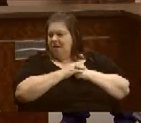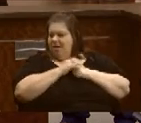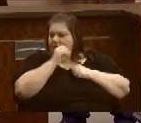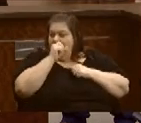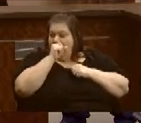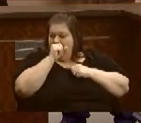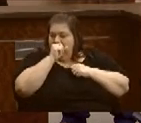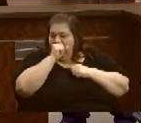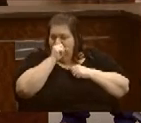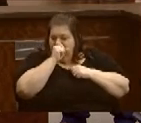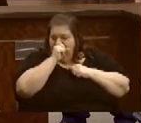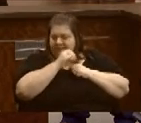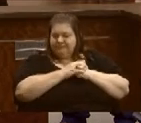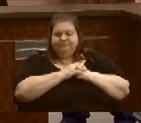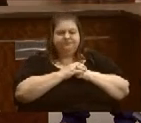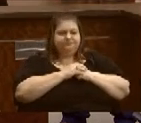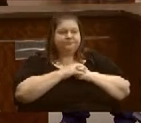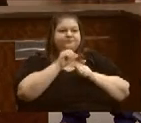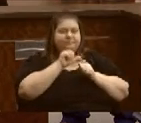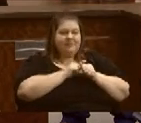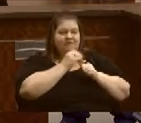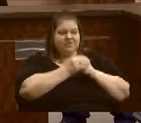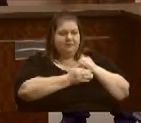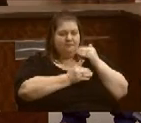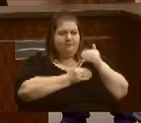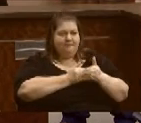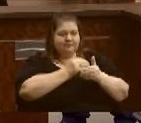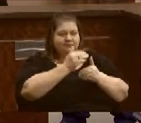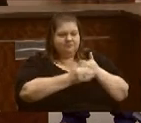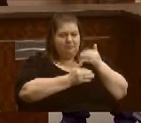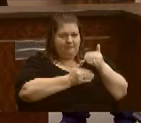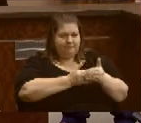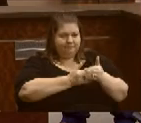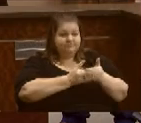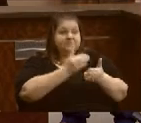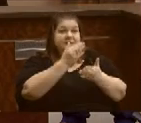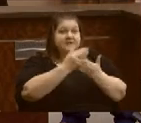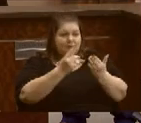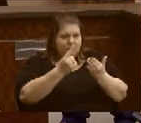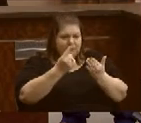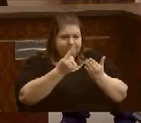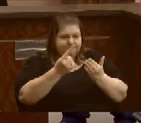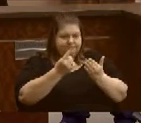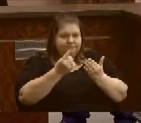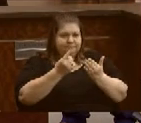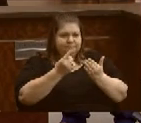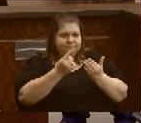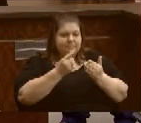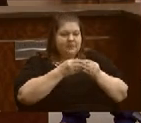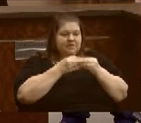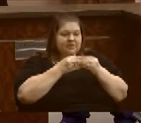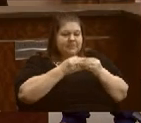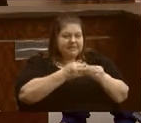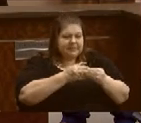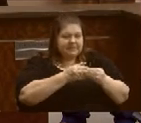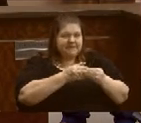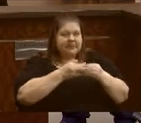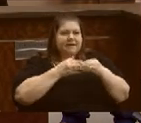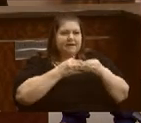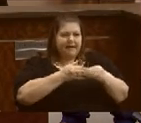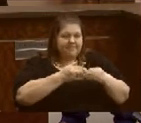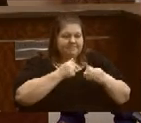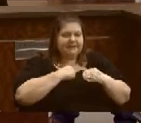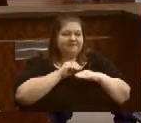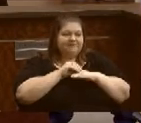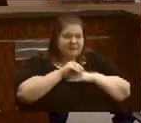And every step along the way, there has been someone who, for whatever reason, pointed the way to me. I think the trick